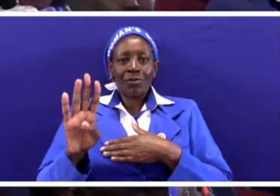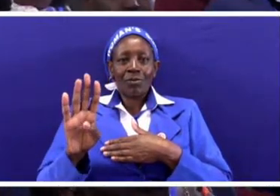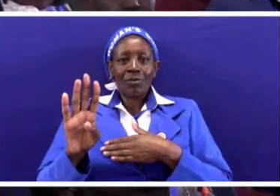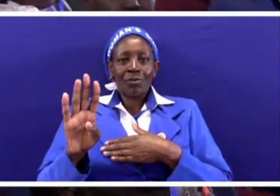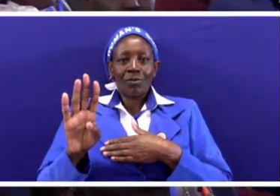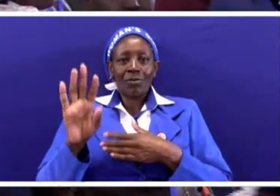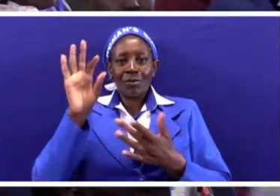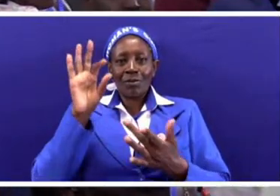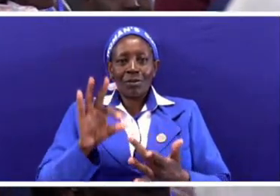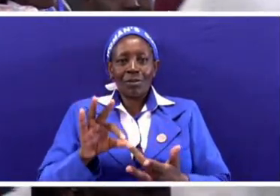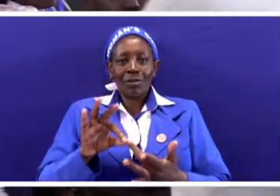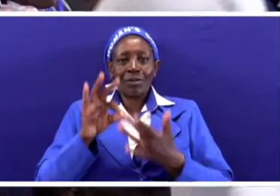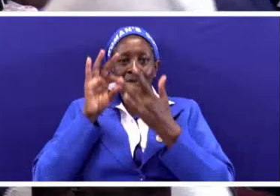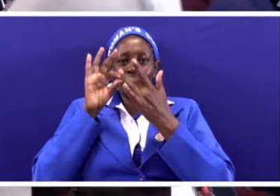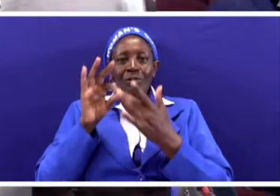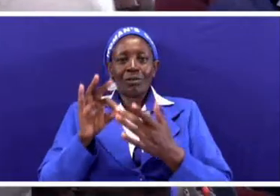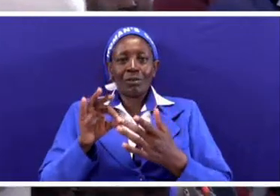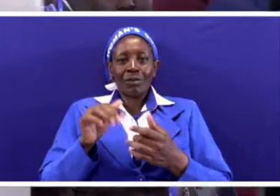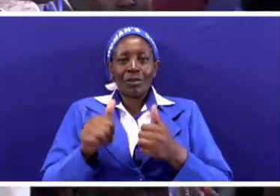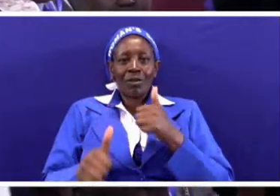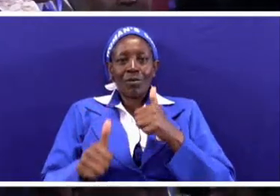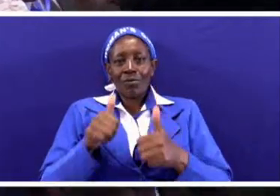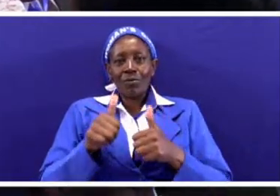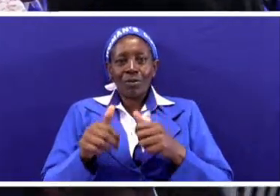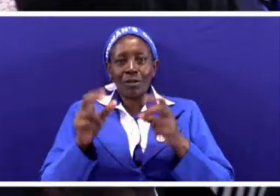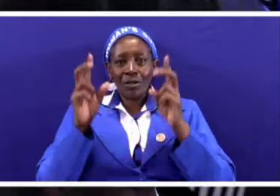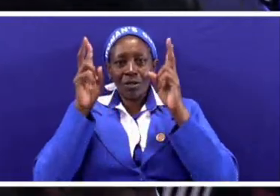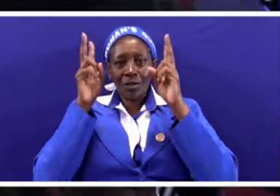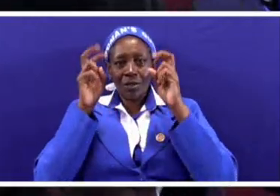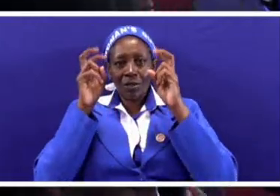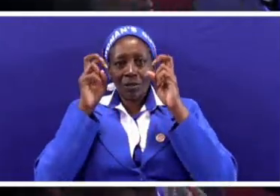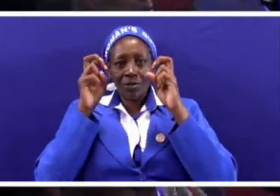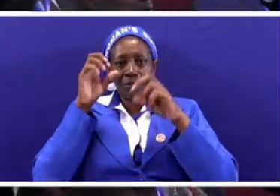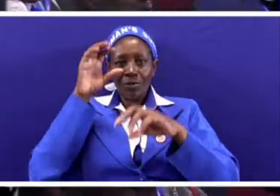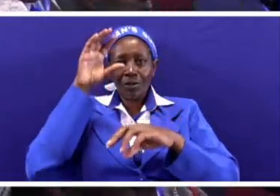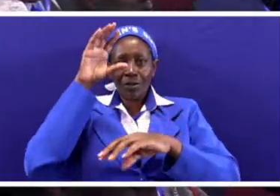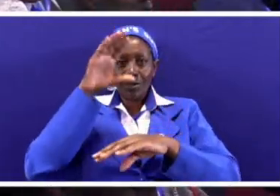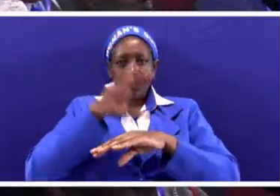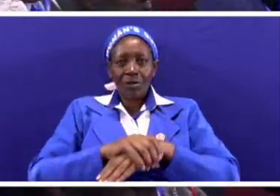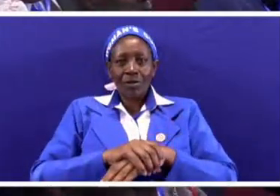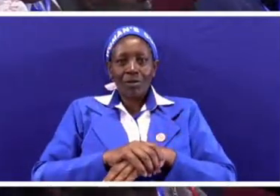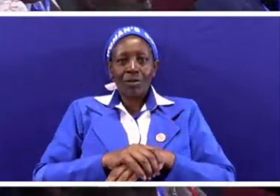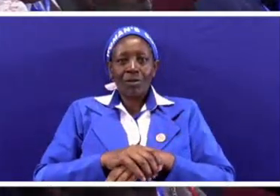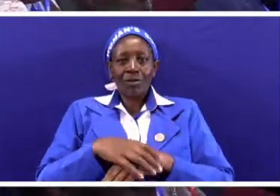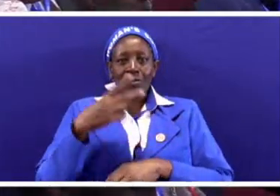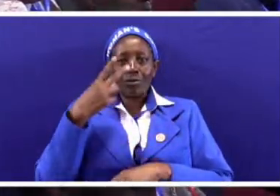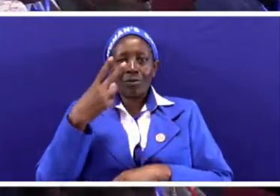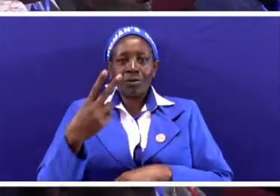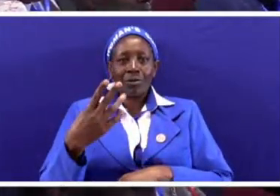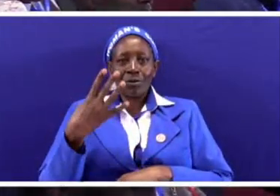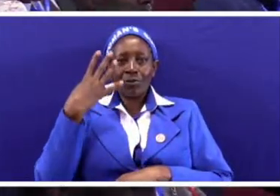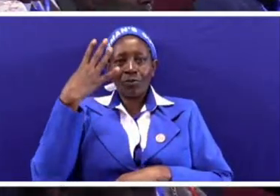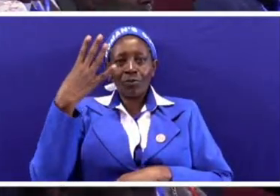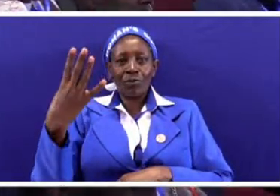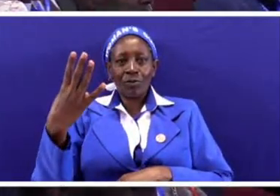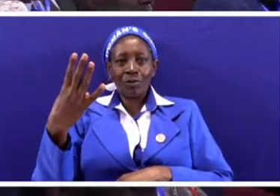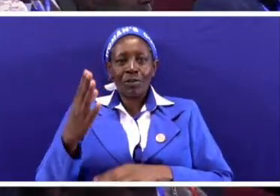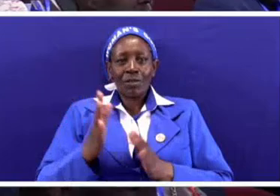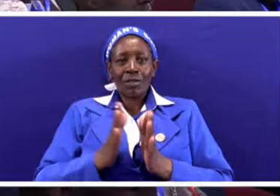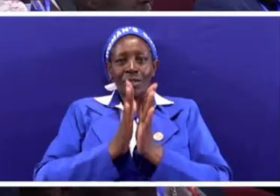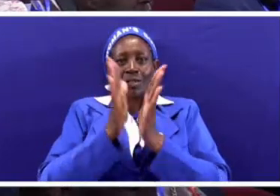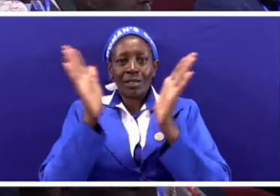choice, which the theme we got for the 24th General Assembly, that we will serve the